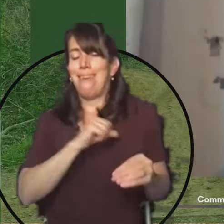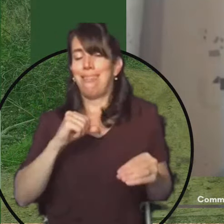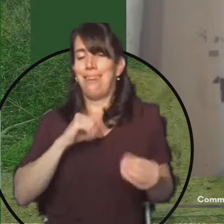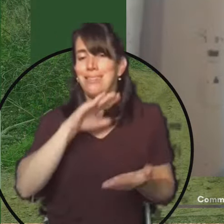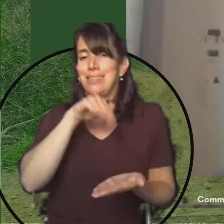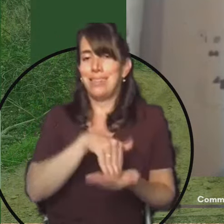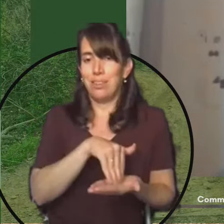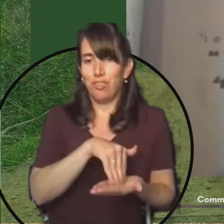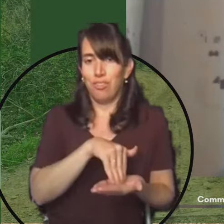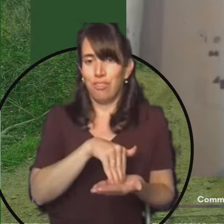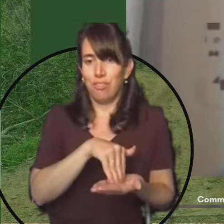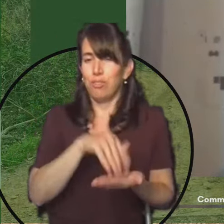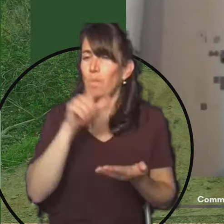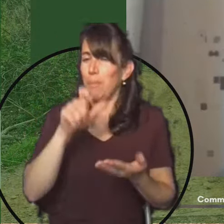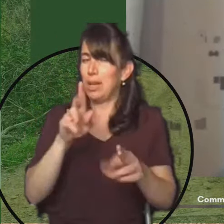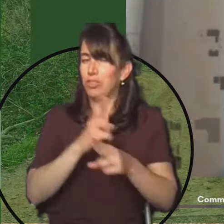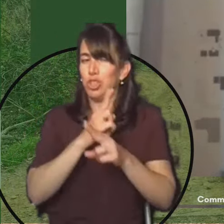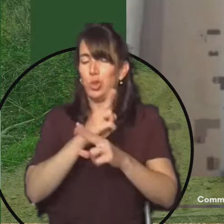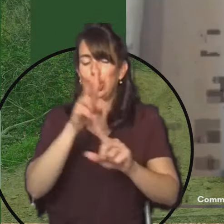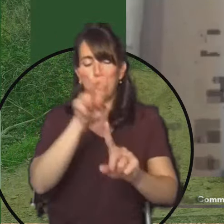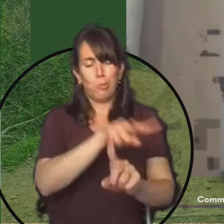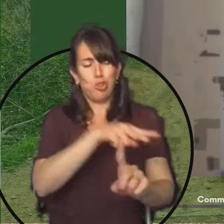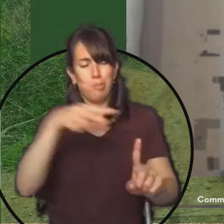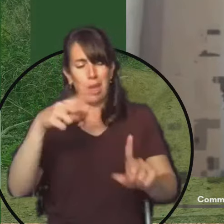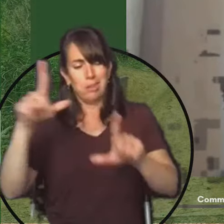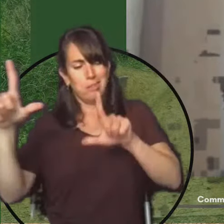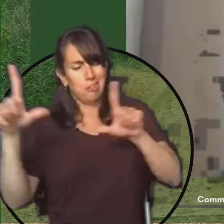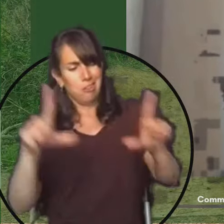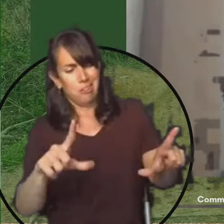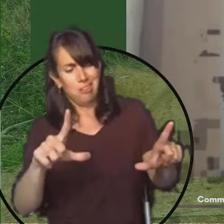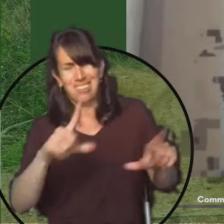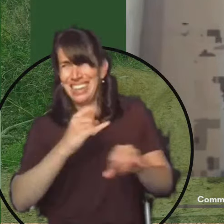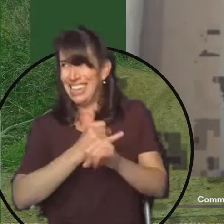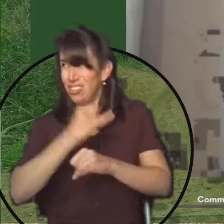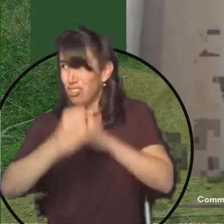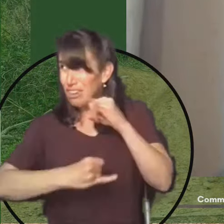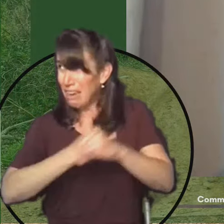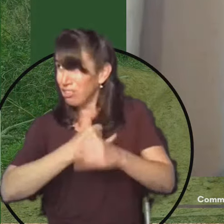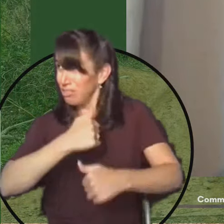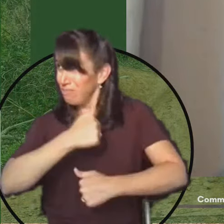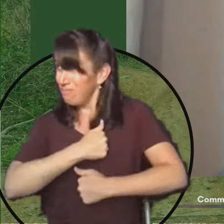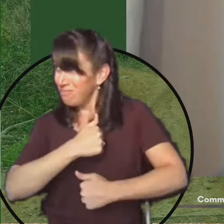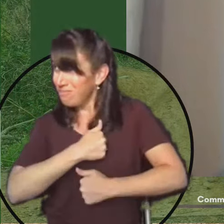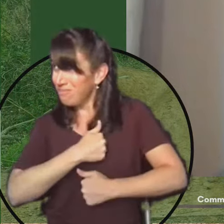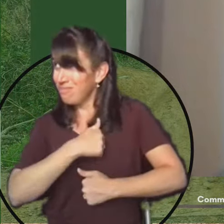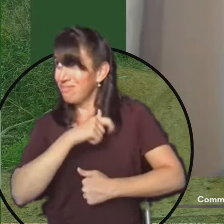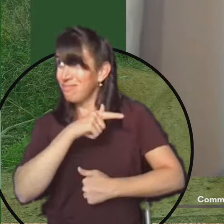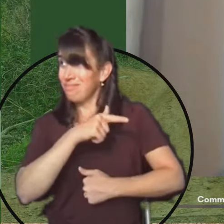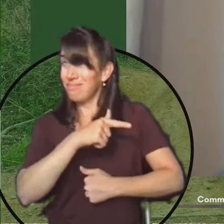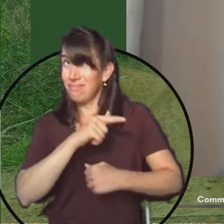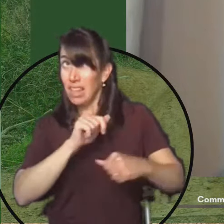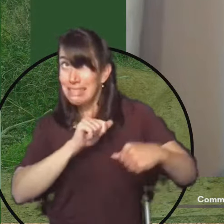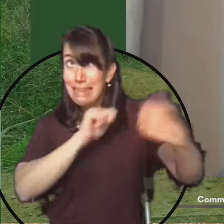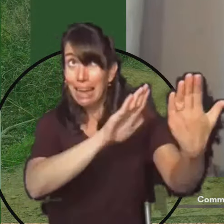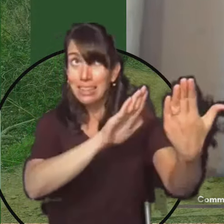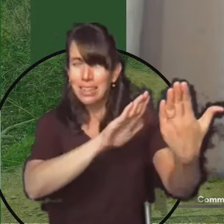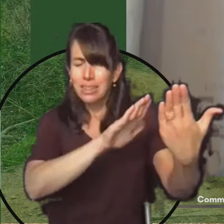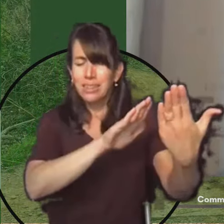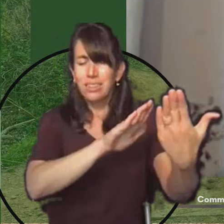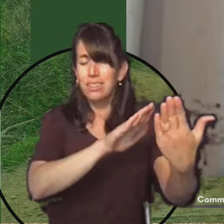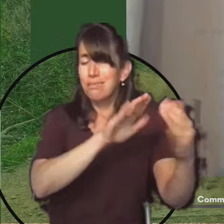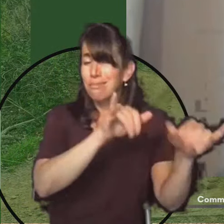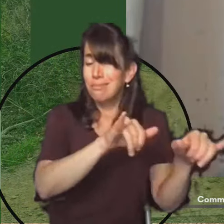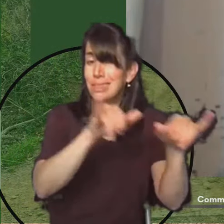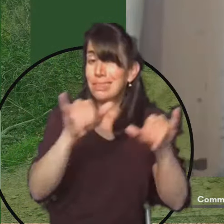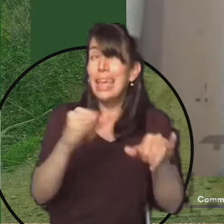international perspective, is that the same tactics and strategies that are used against Palestinians are going to be imported here to be used against Black